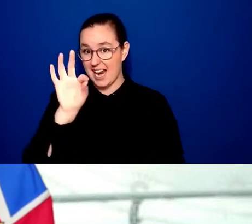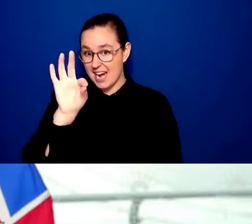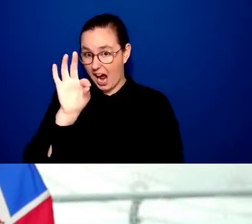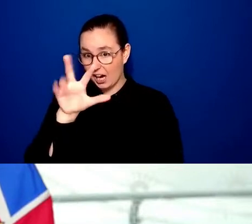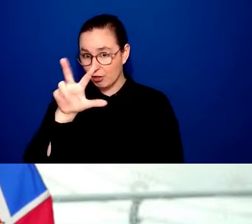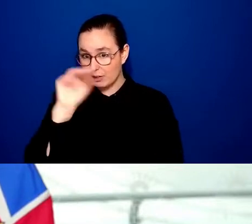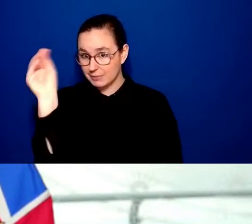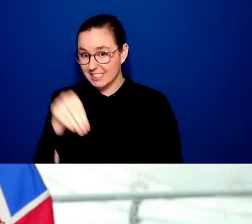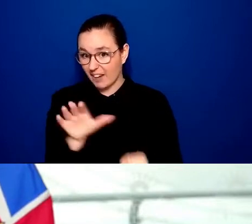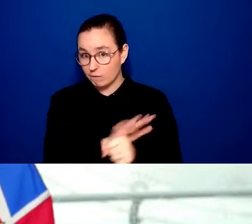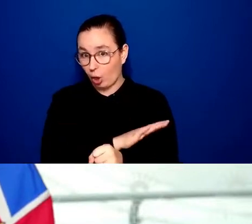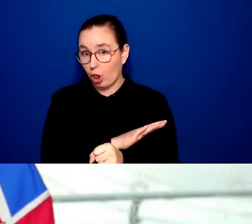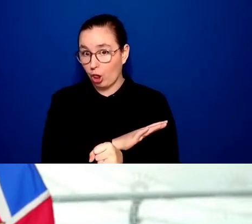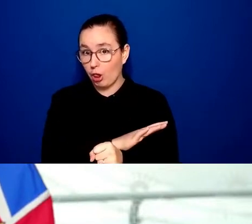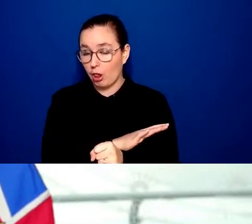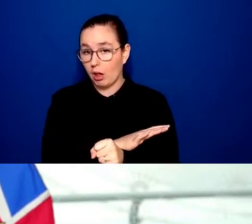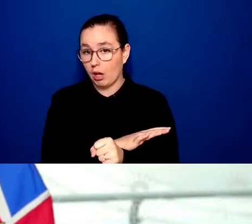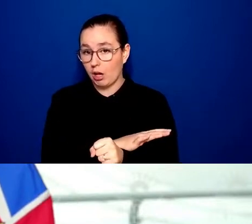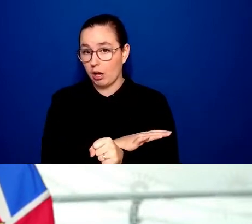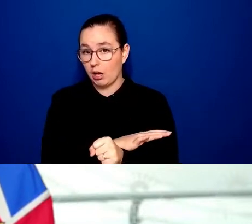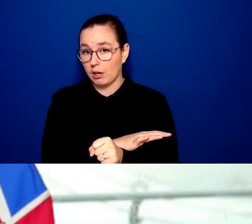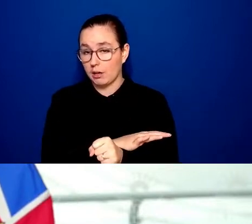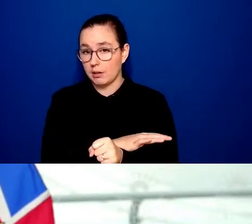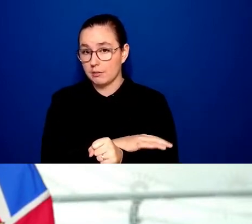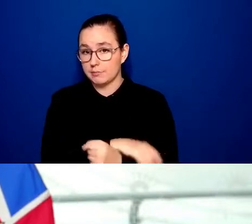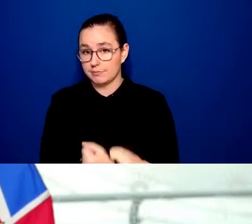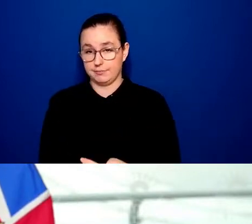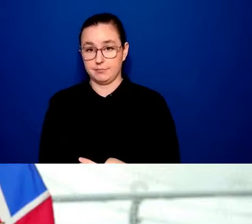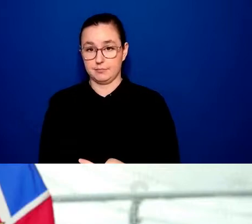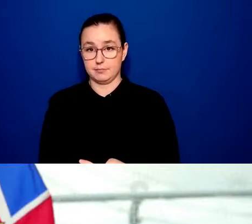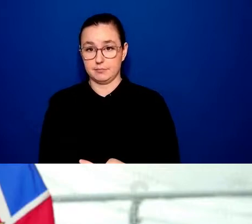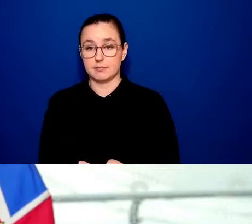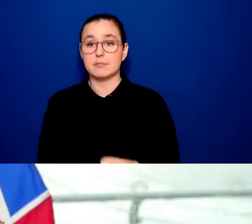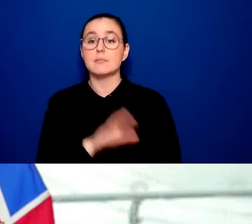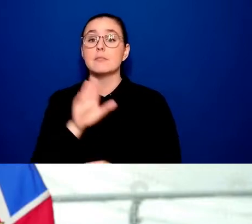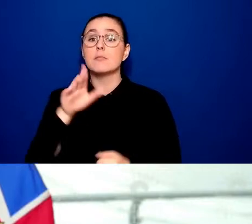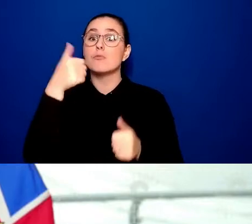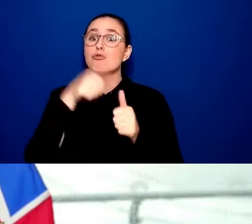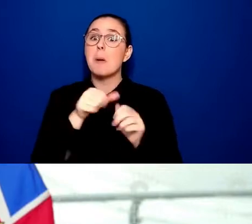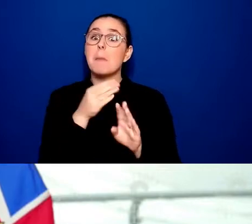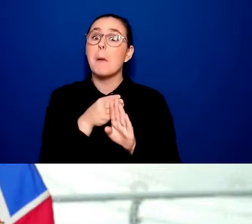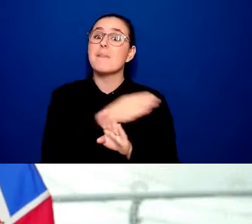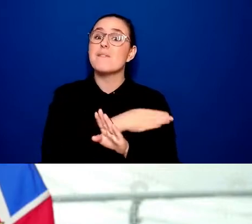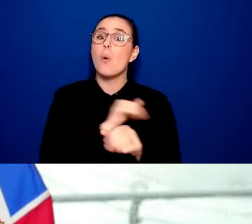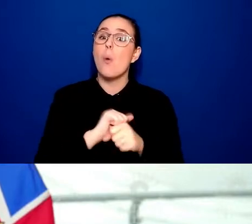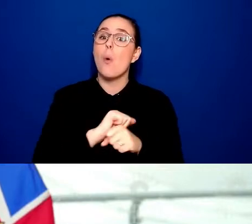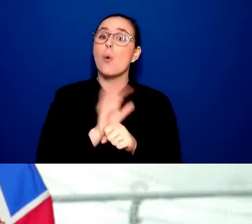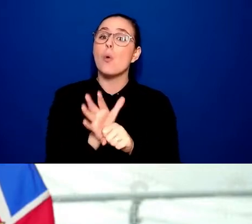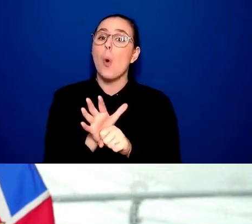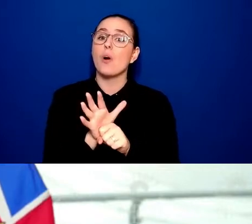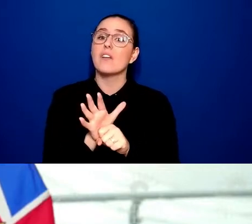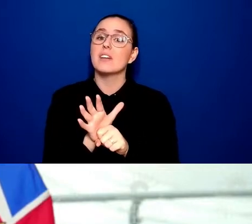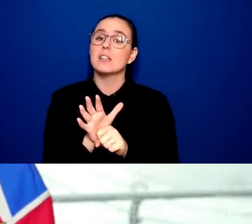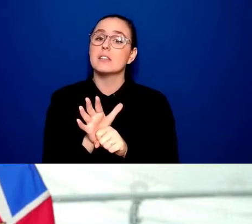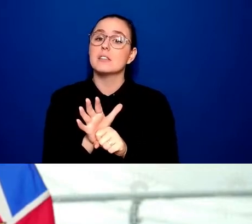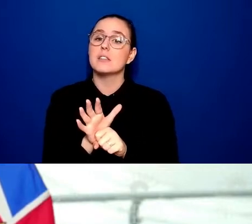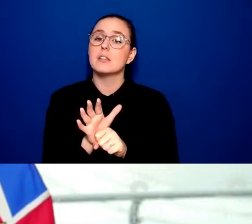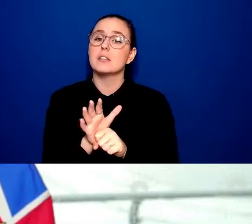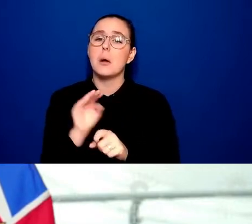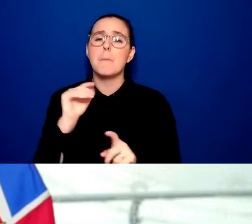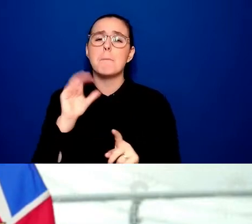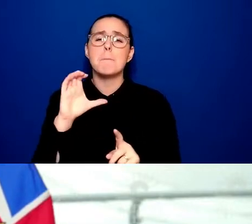that in context, of course, we were running over 100% in the period prior to the COVID-19 pandemic. For example, on March the